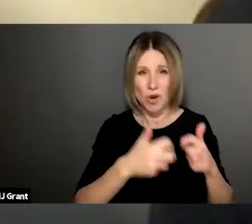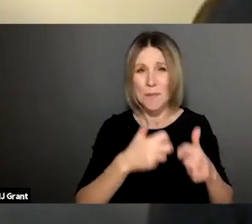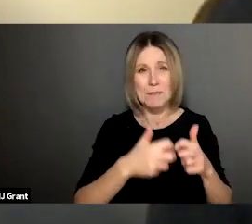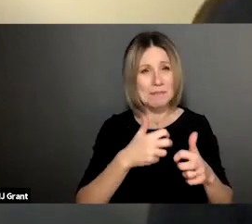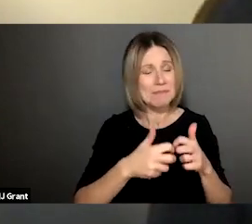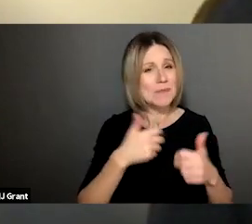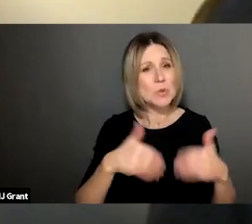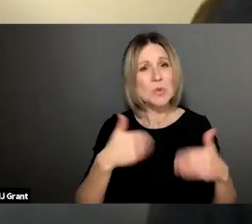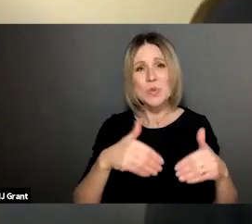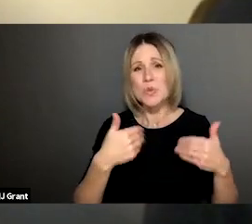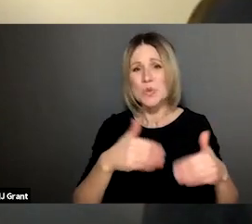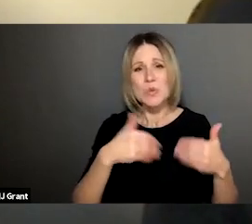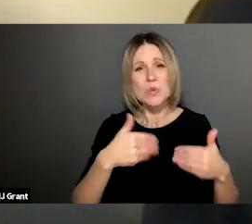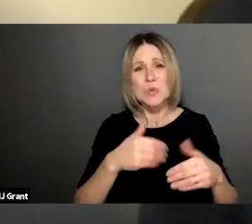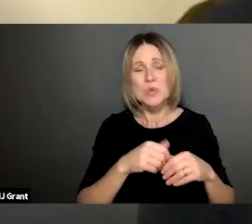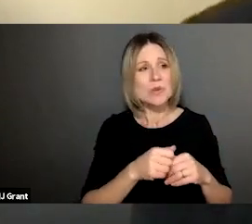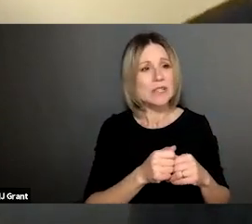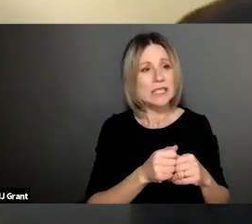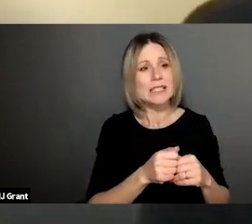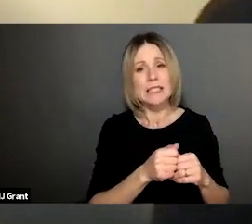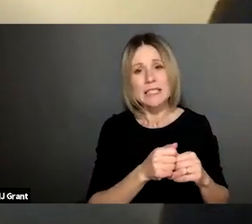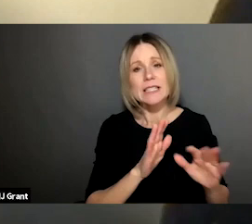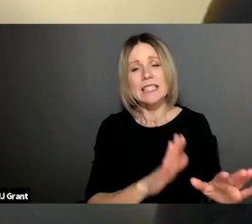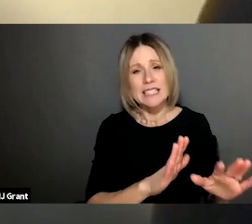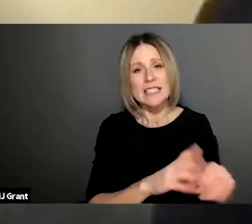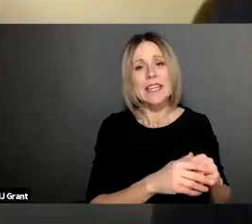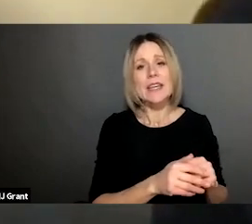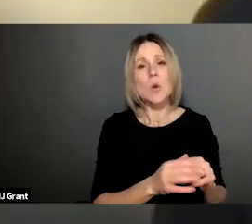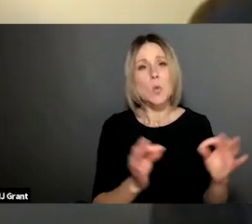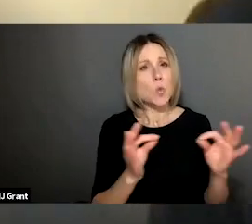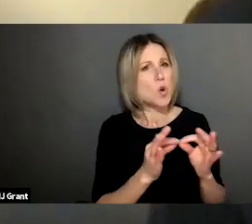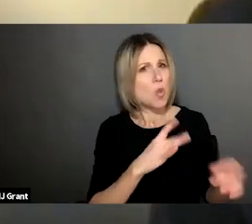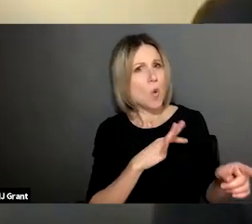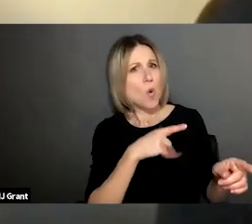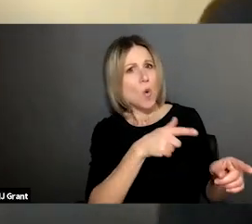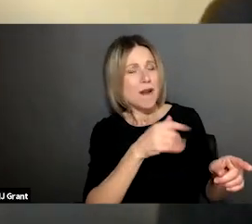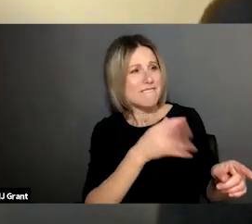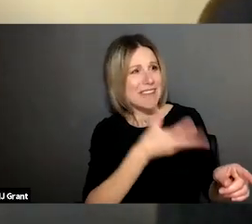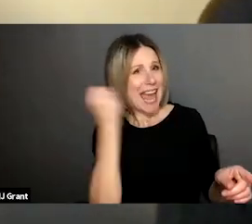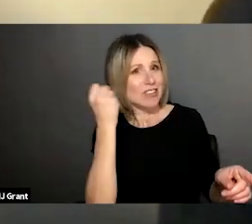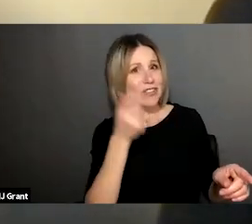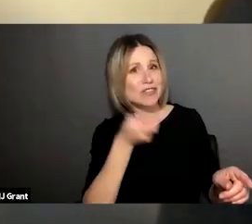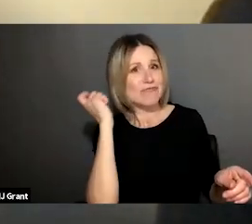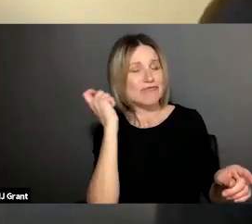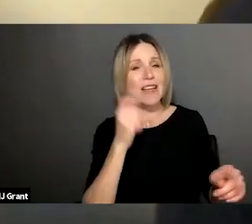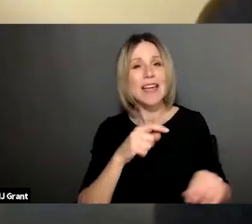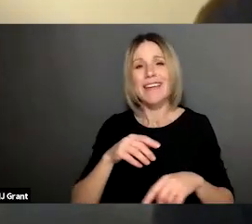are on the plate. Which doesn't make me not a meat fisherman. I grew